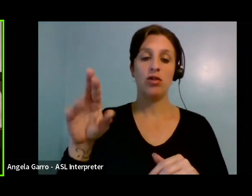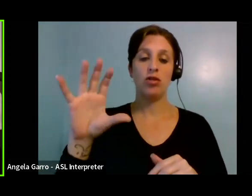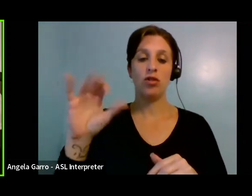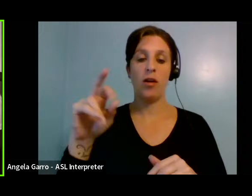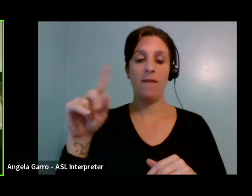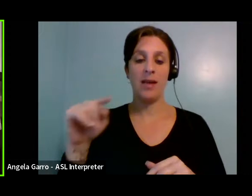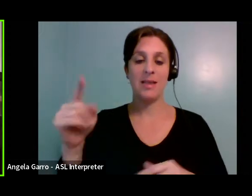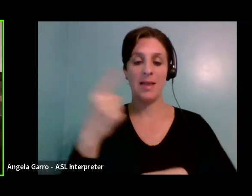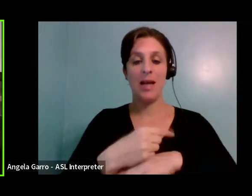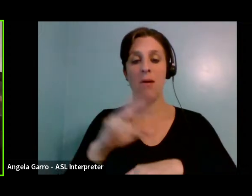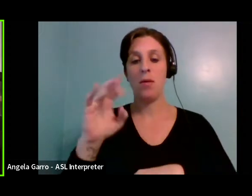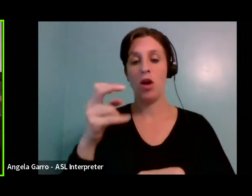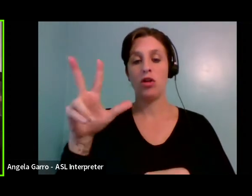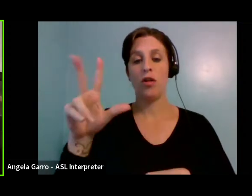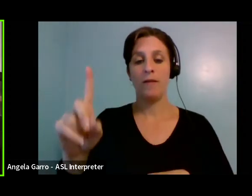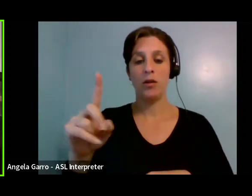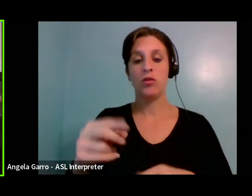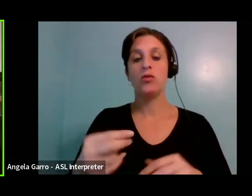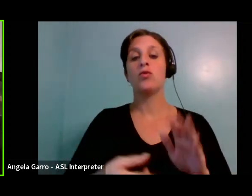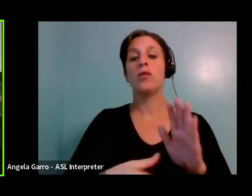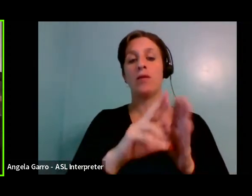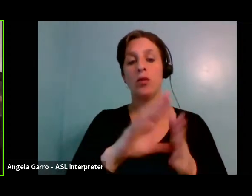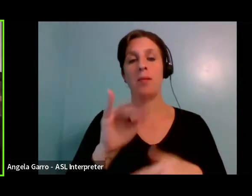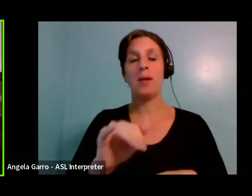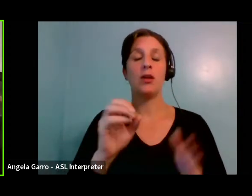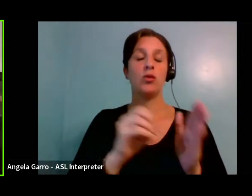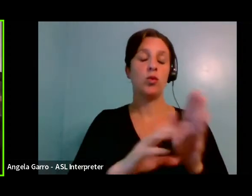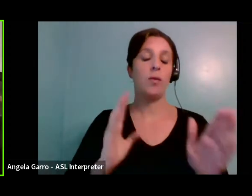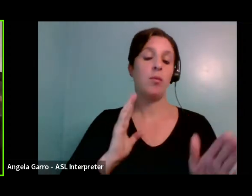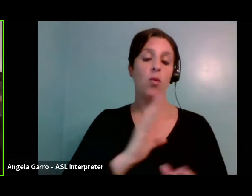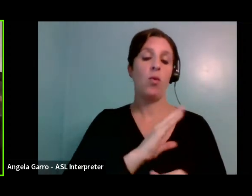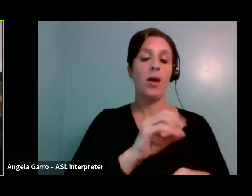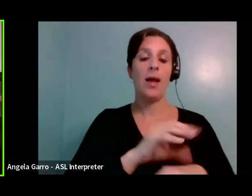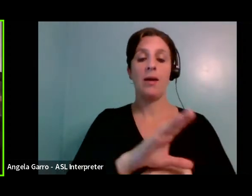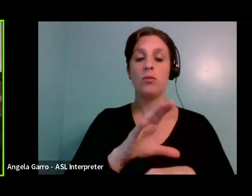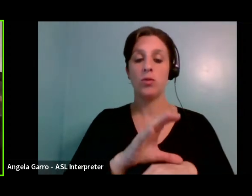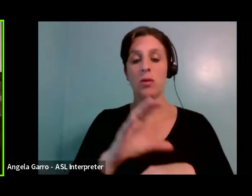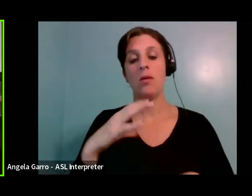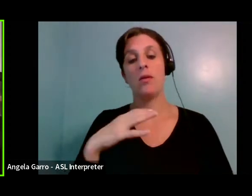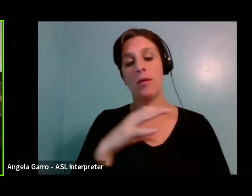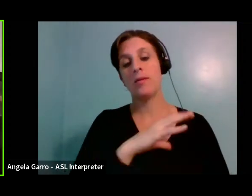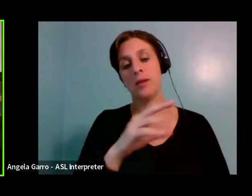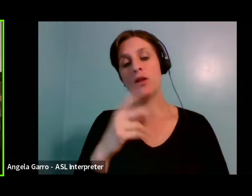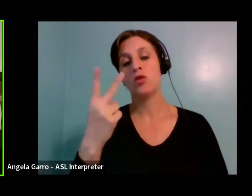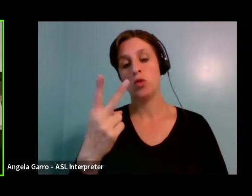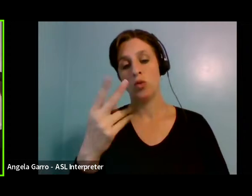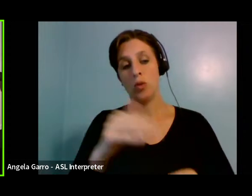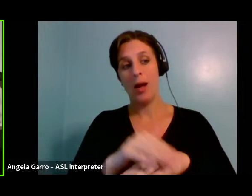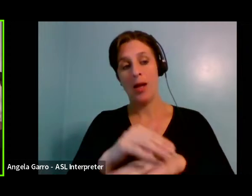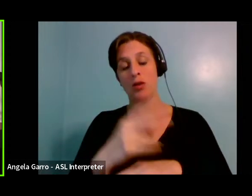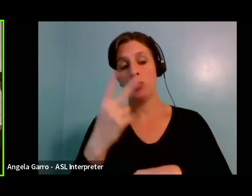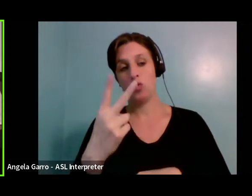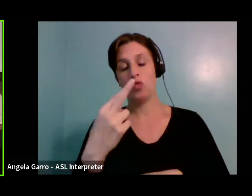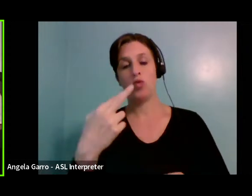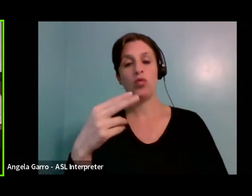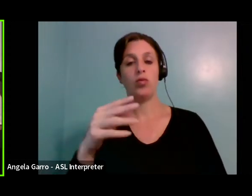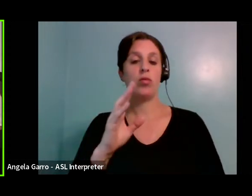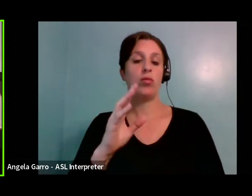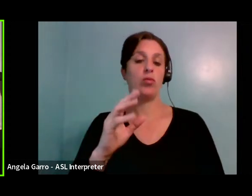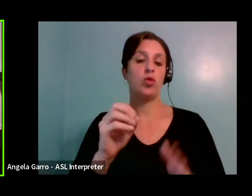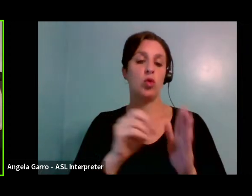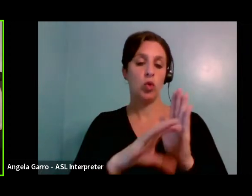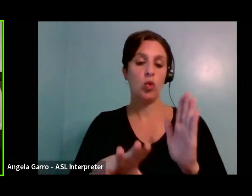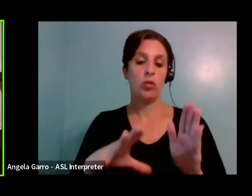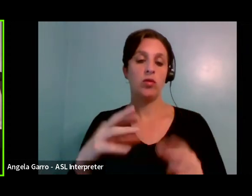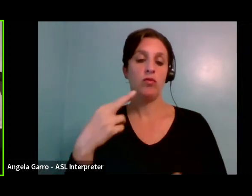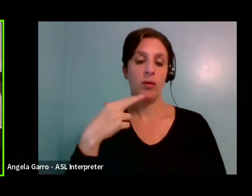The proclamation was reviewed by our Student Board Council, and tonight 2 of our Student Board Council representatives,